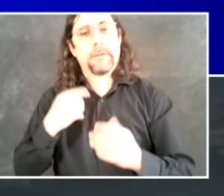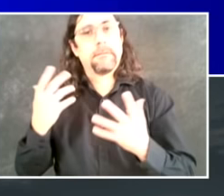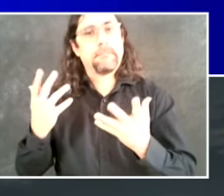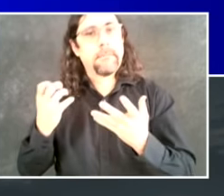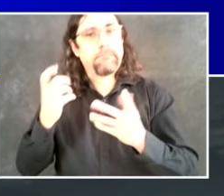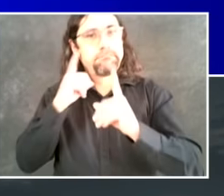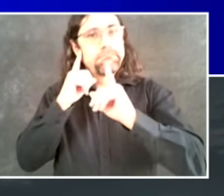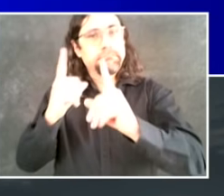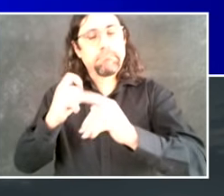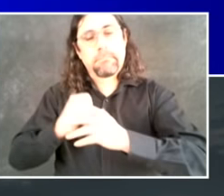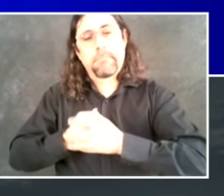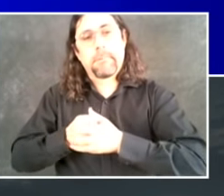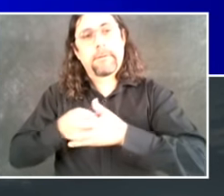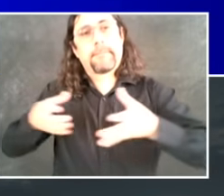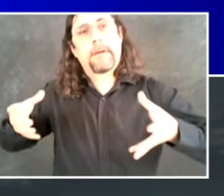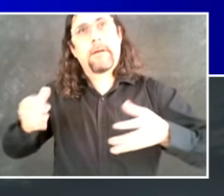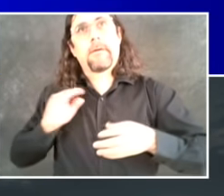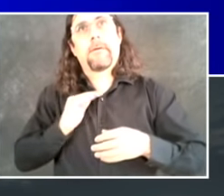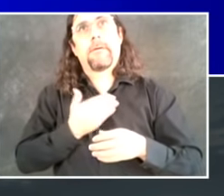nyc.gov/nonprofits,